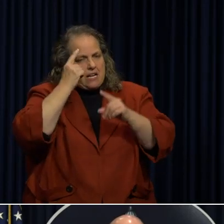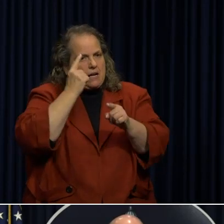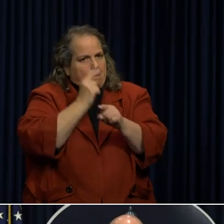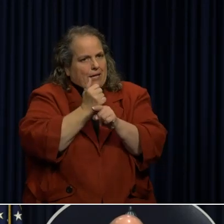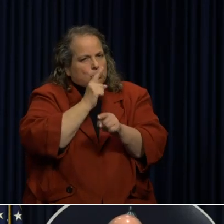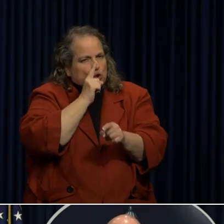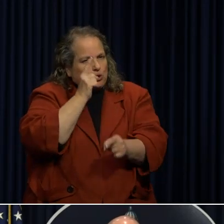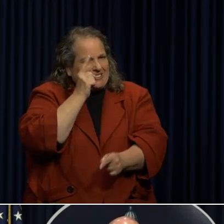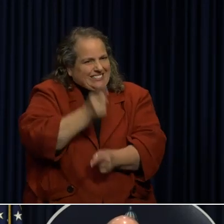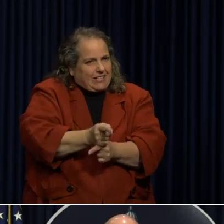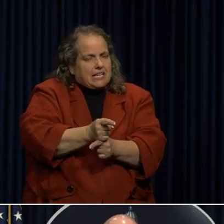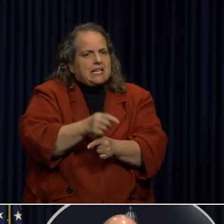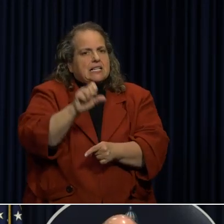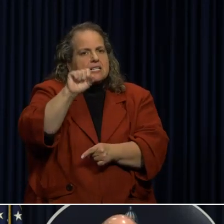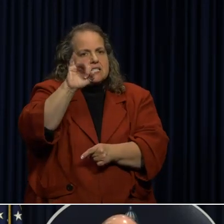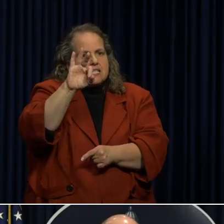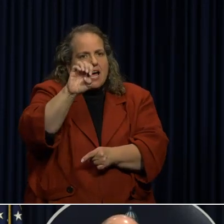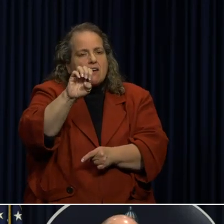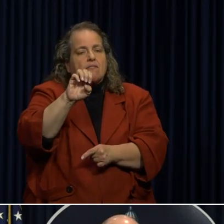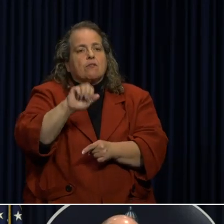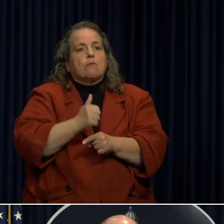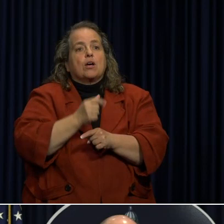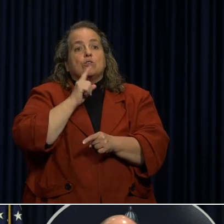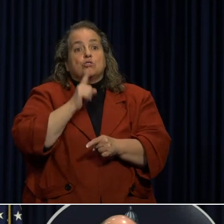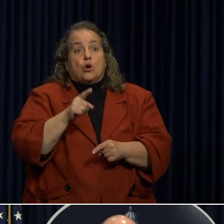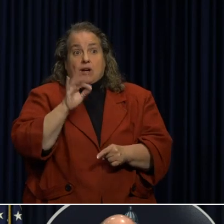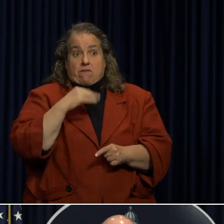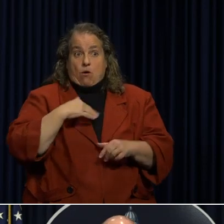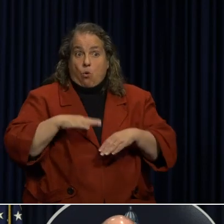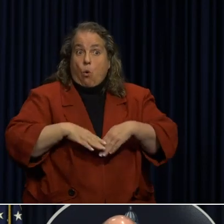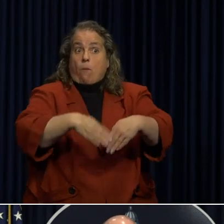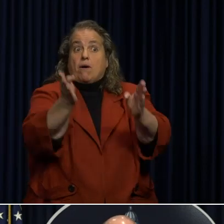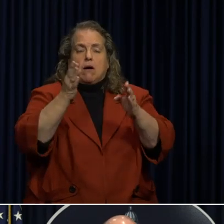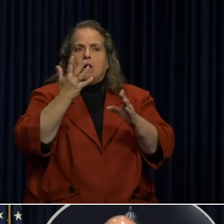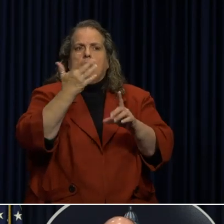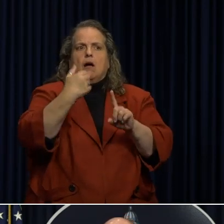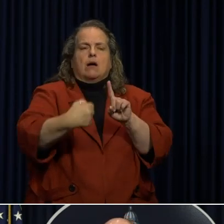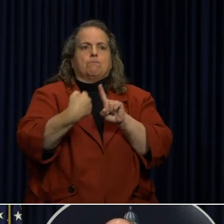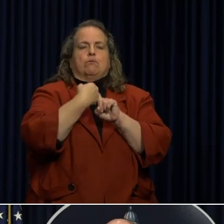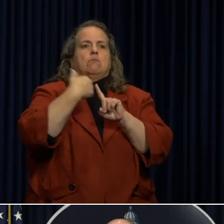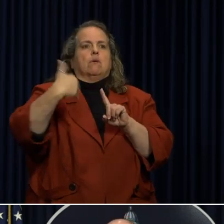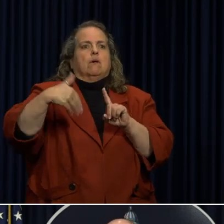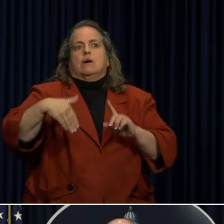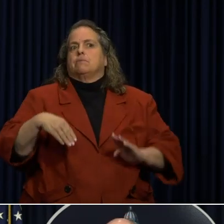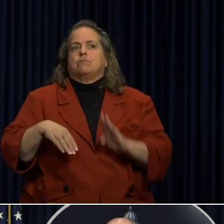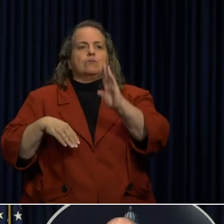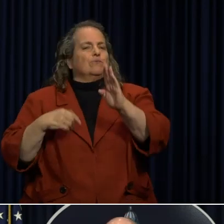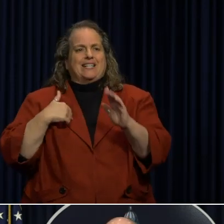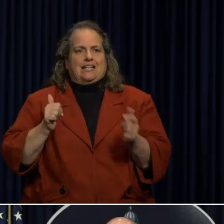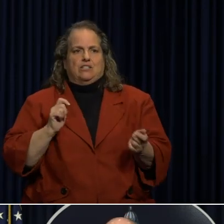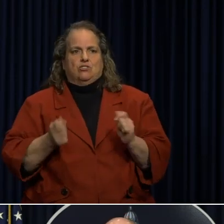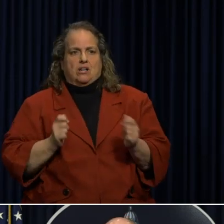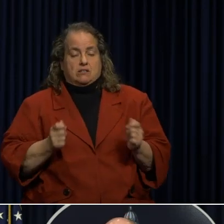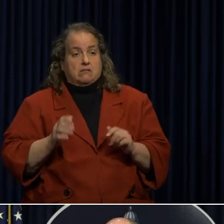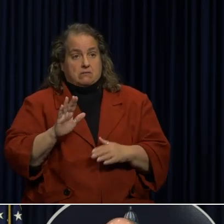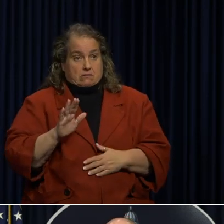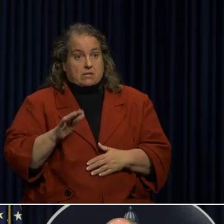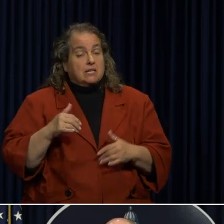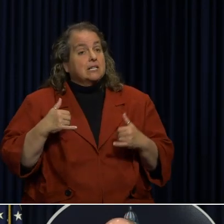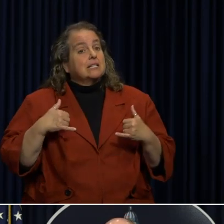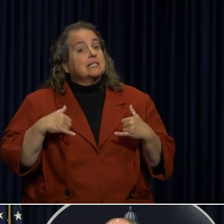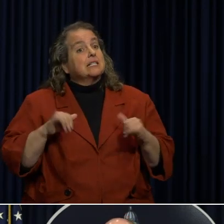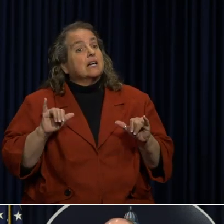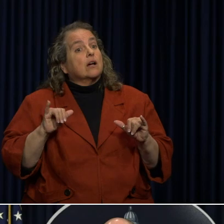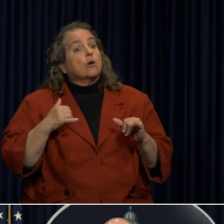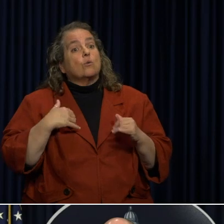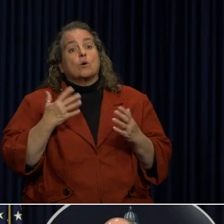and see the consequences of these actions so we can take adjustment correction actions if we need to. Still,